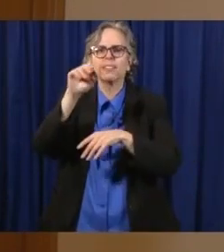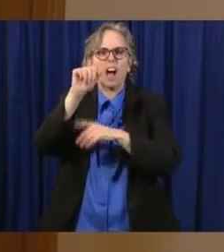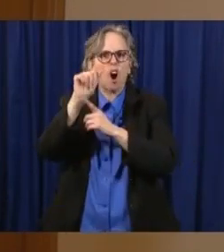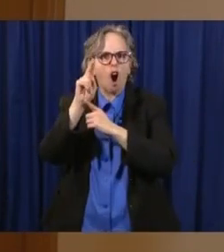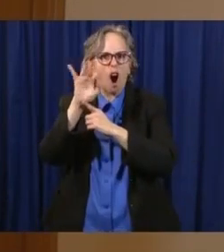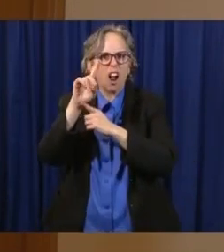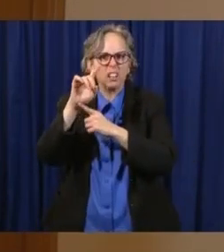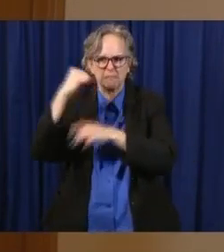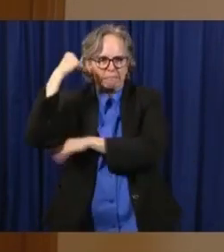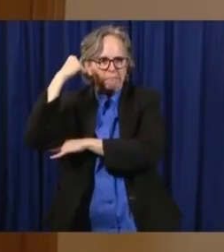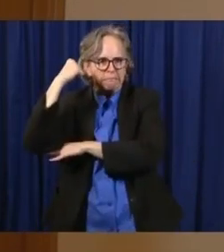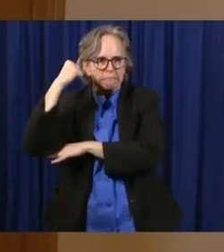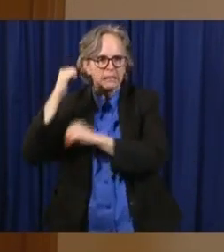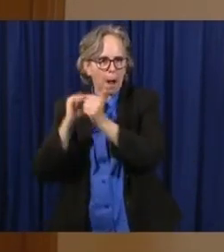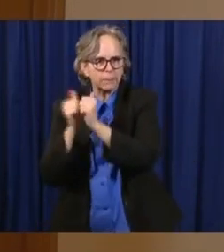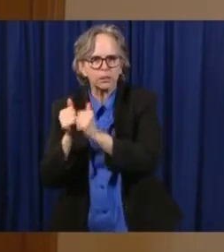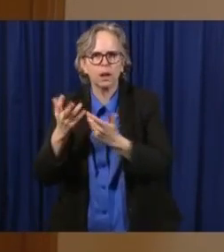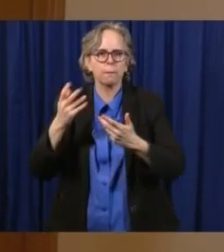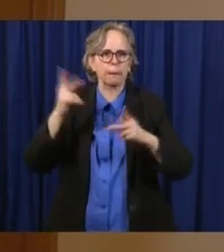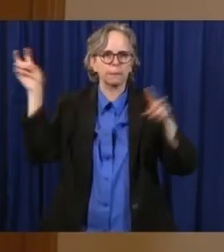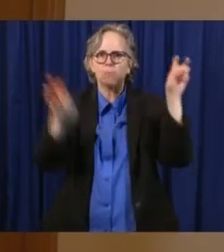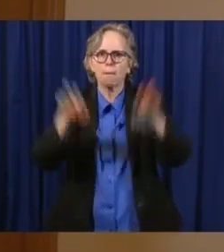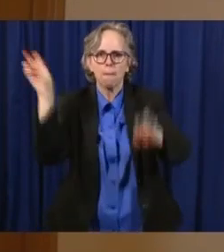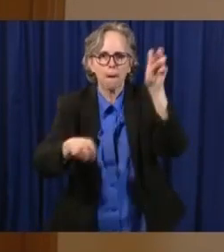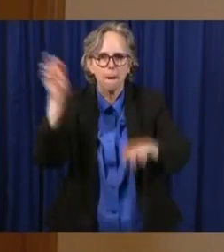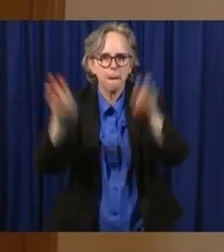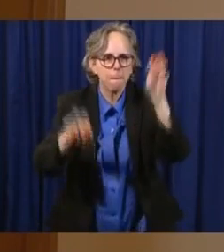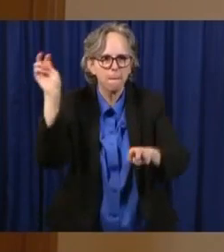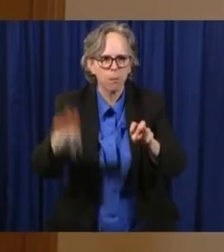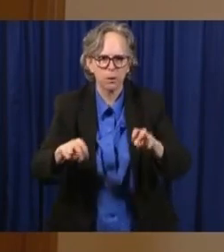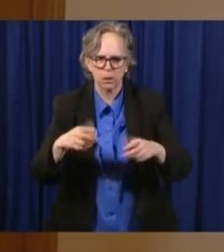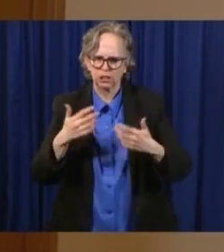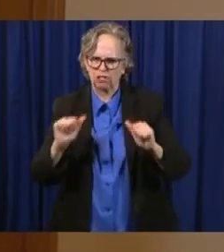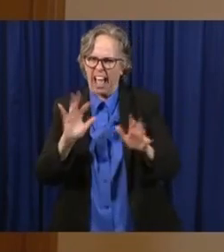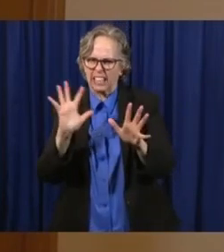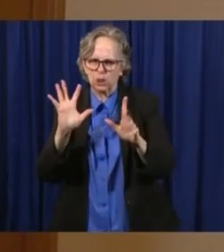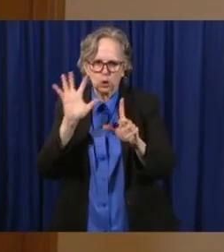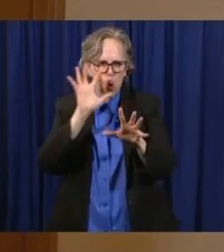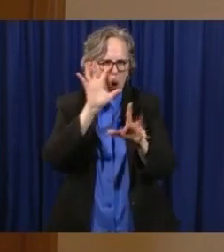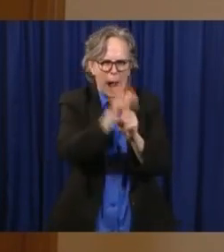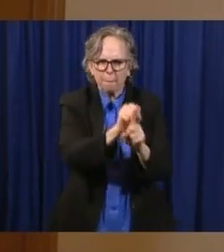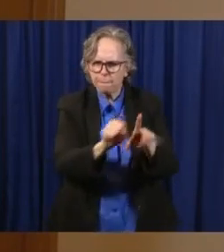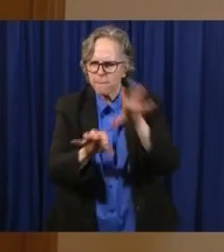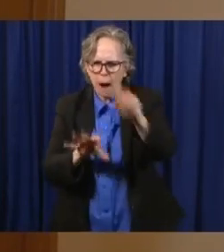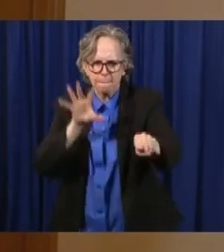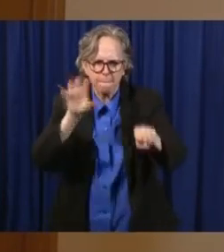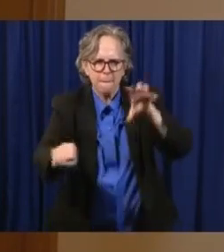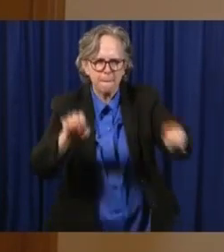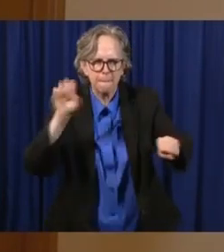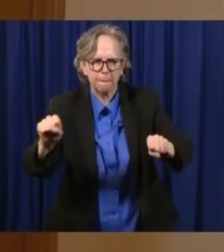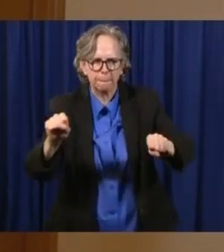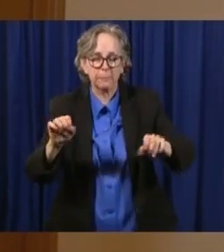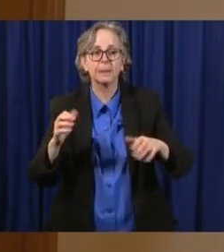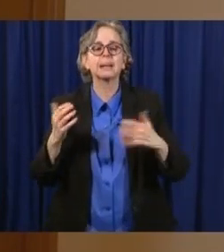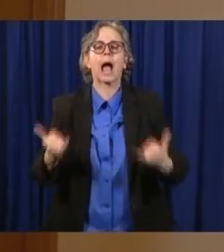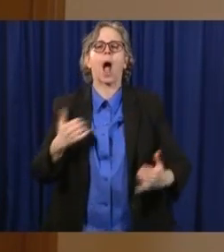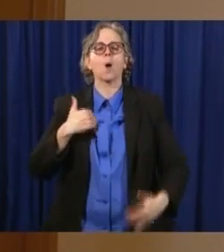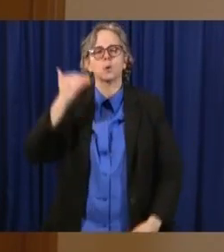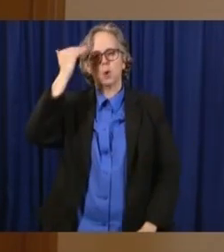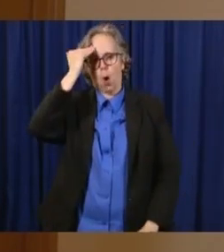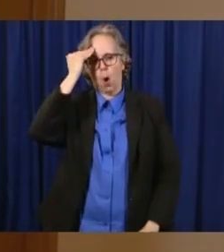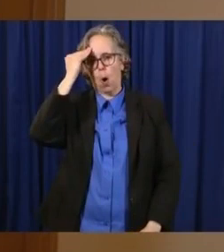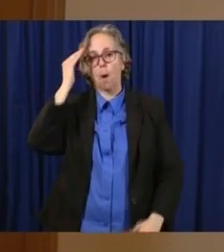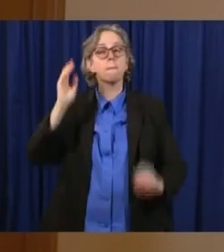and forth. We took very aggressive measures to quarantine the people we know of, but we now know, and it's been publicized, that many, many